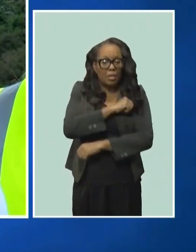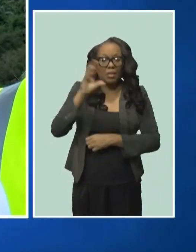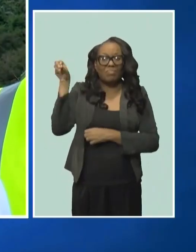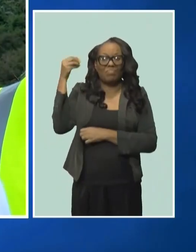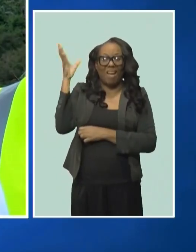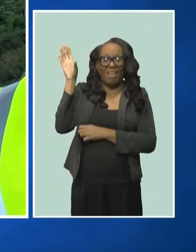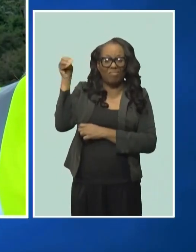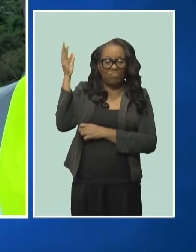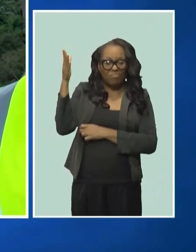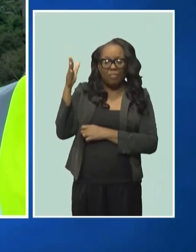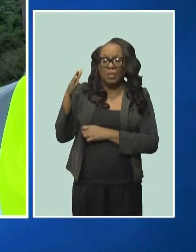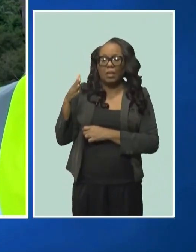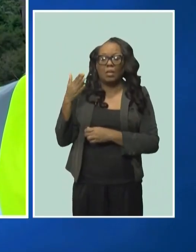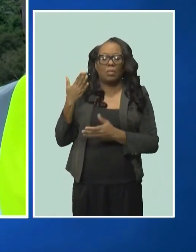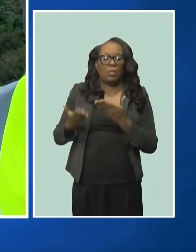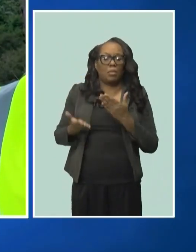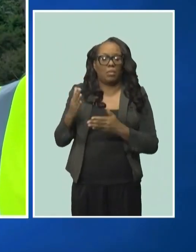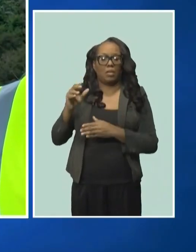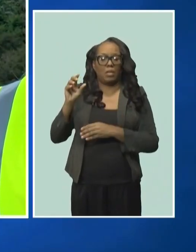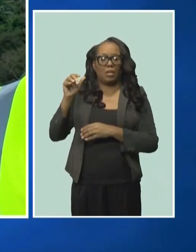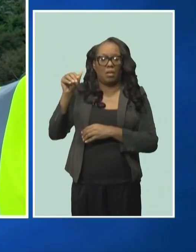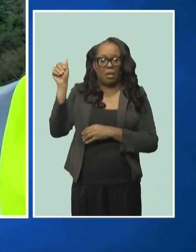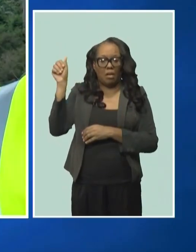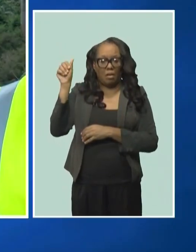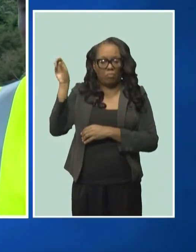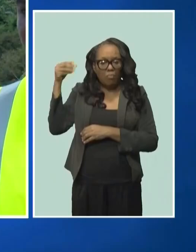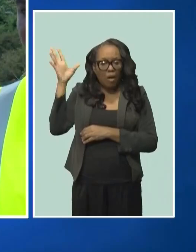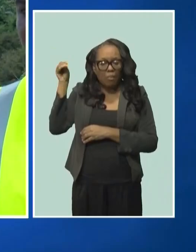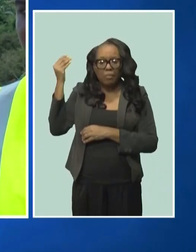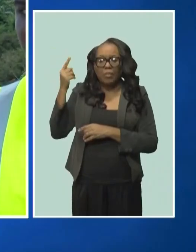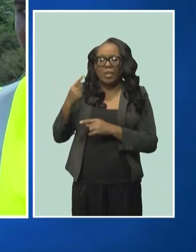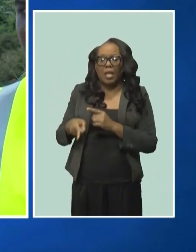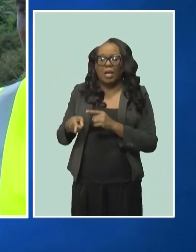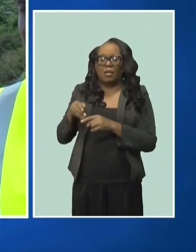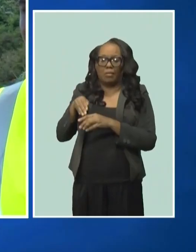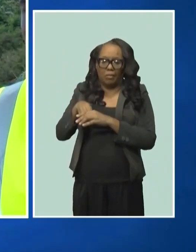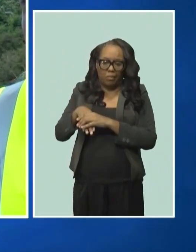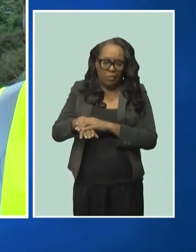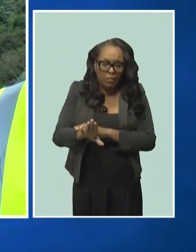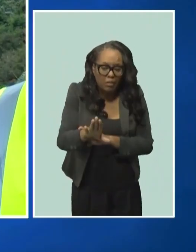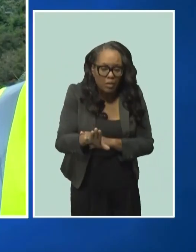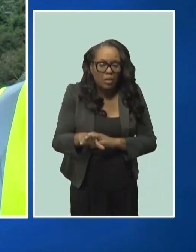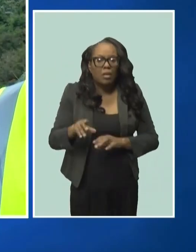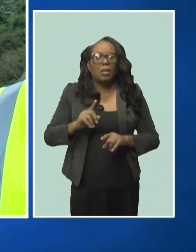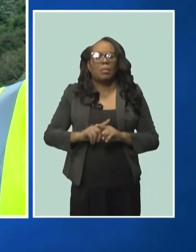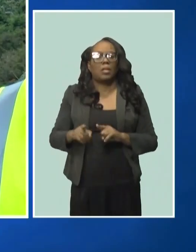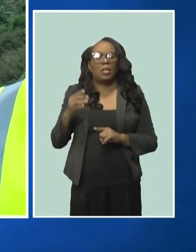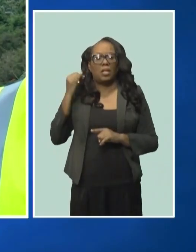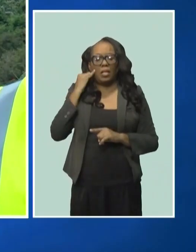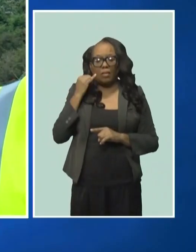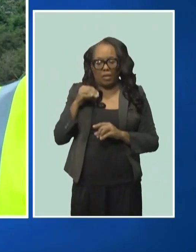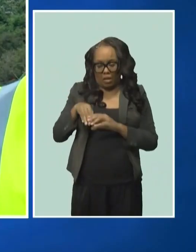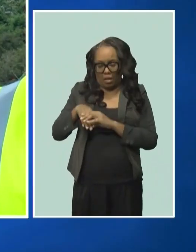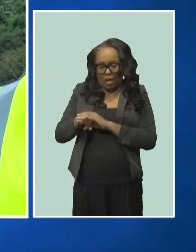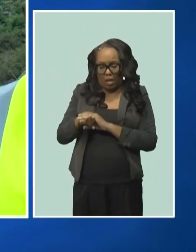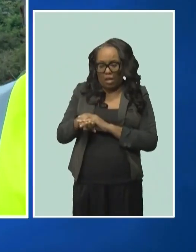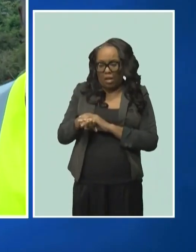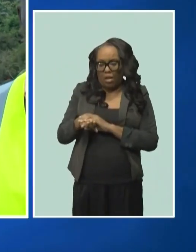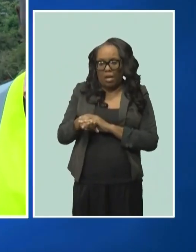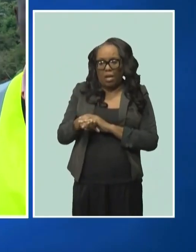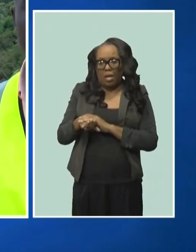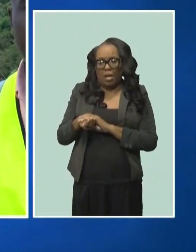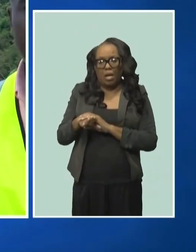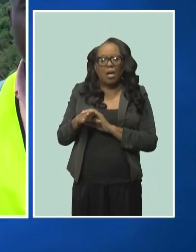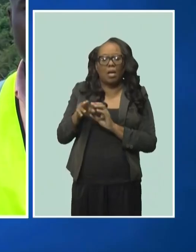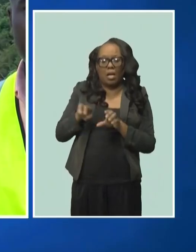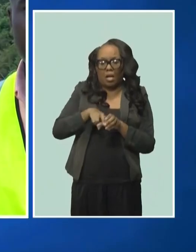ambulance may not be able to get all the way in, but once you have the necessary stretchers or the gurneys to carry them in, and there's a closer distance, it would assist